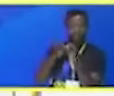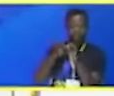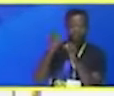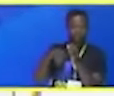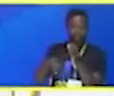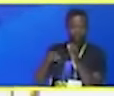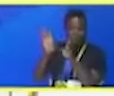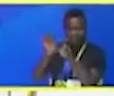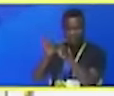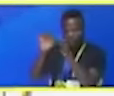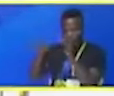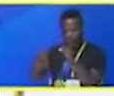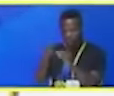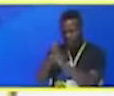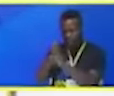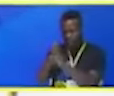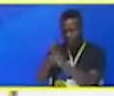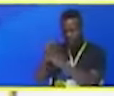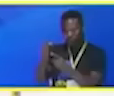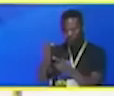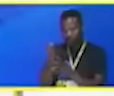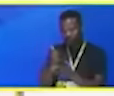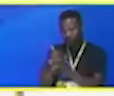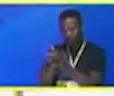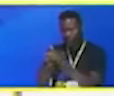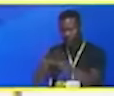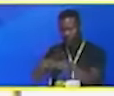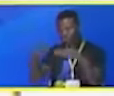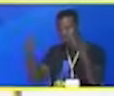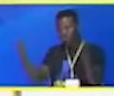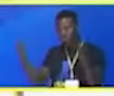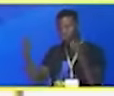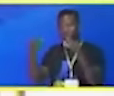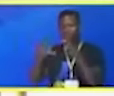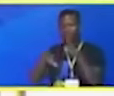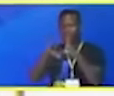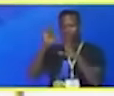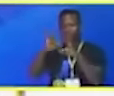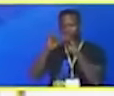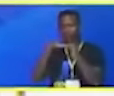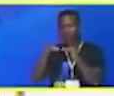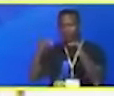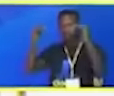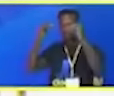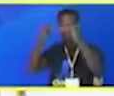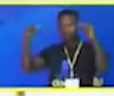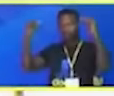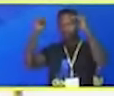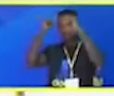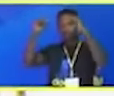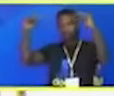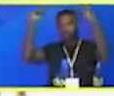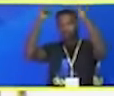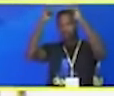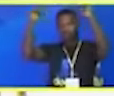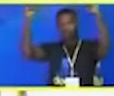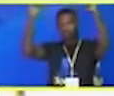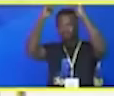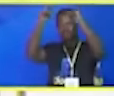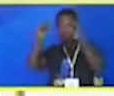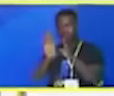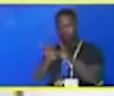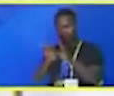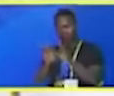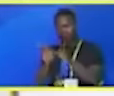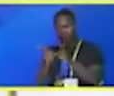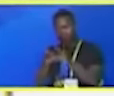door is a system that midwives realms, midwives dimensions, midwives rooms. The